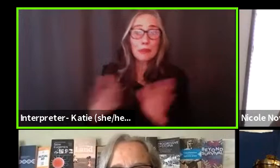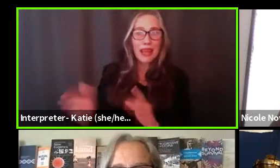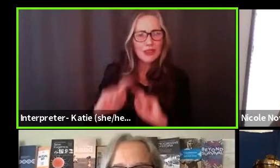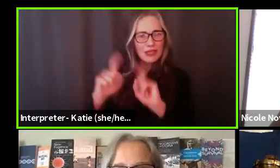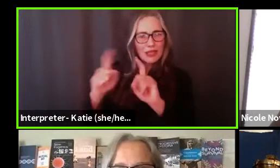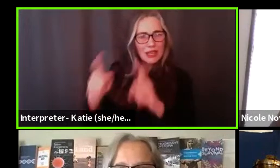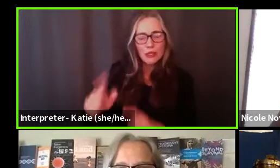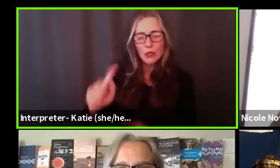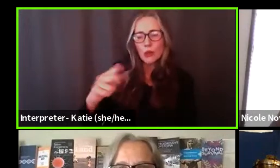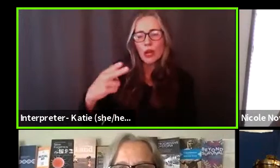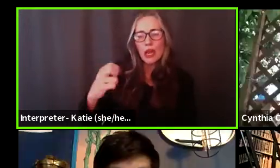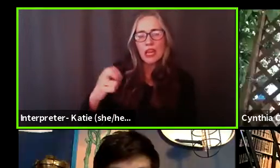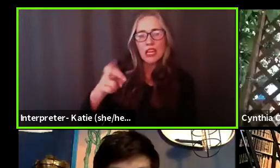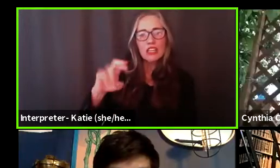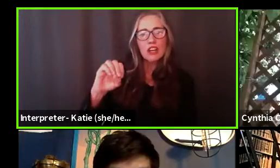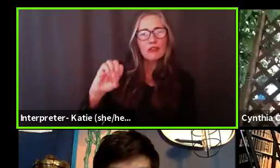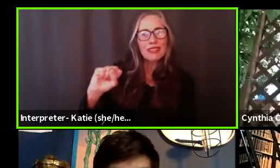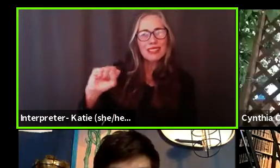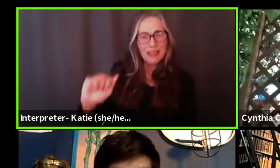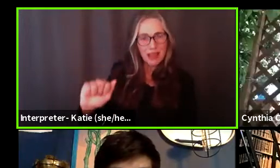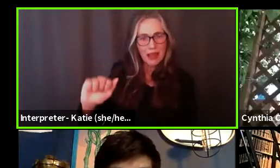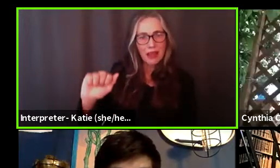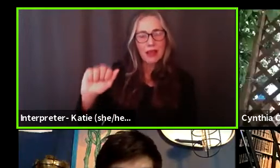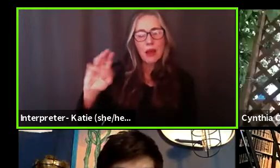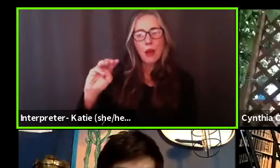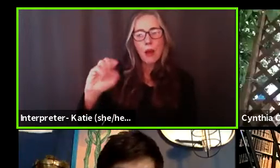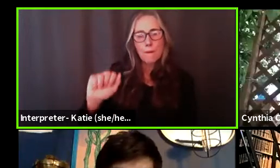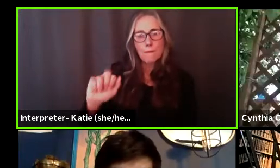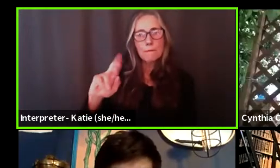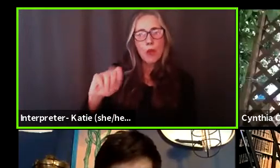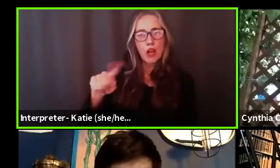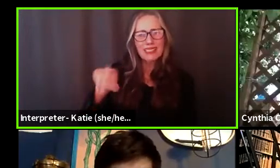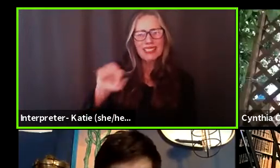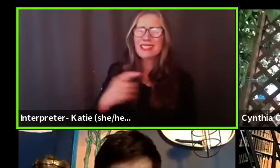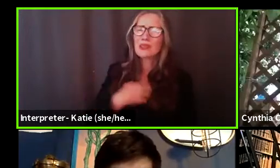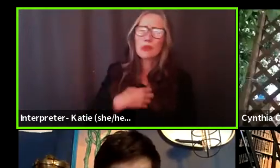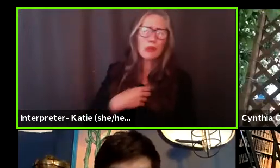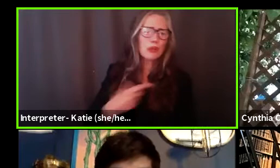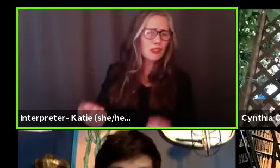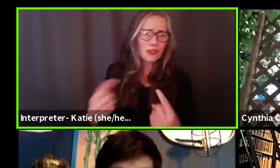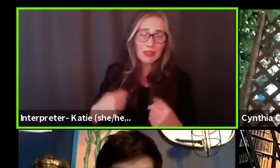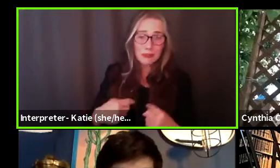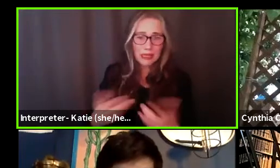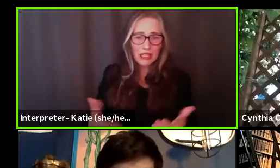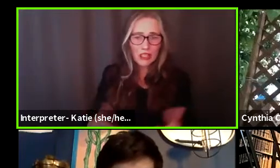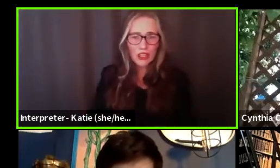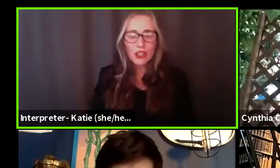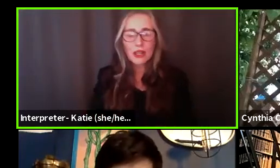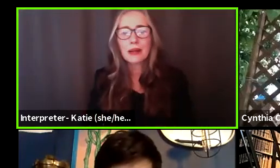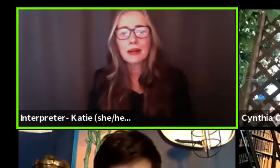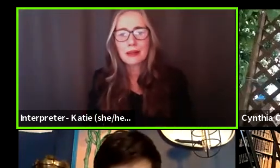martinez uh who we wish very badly could be here and who